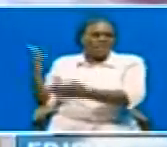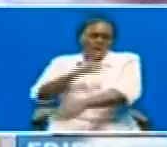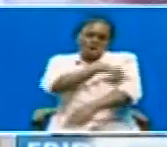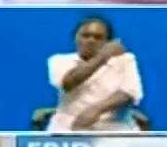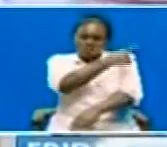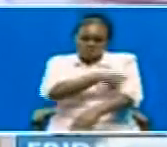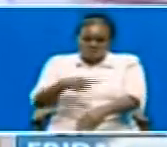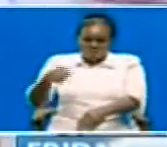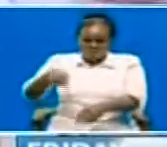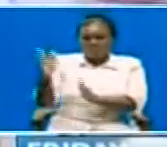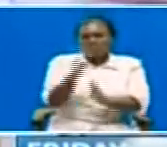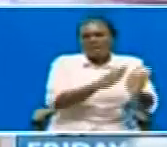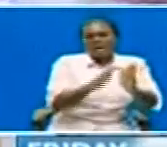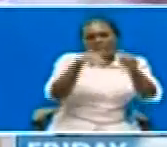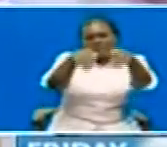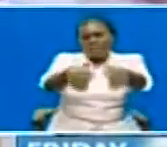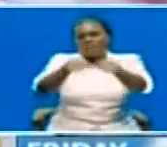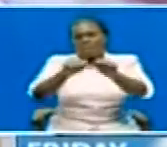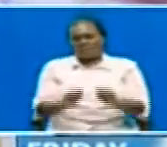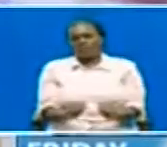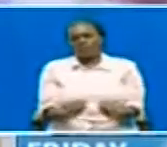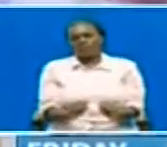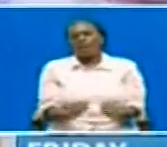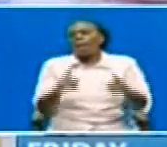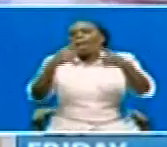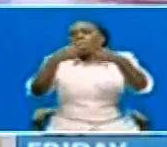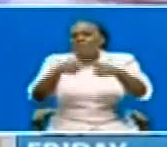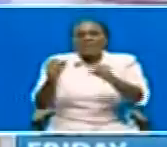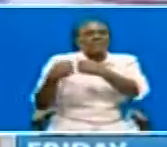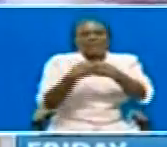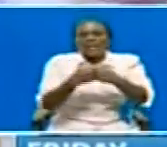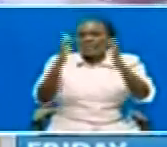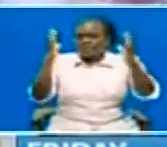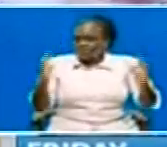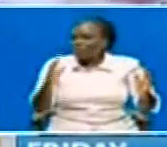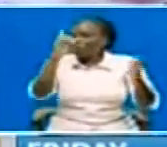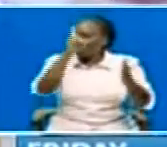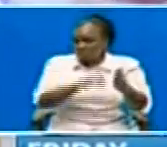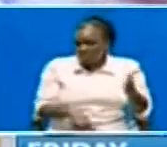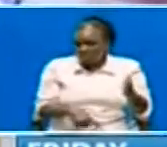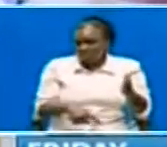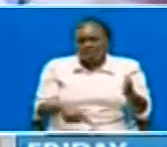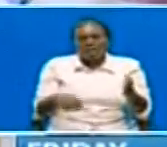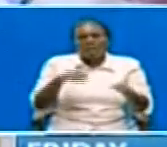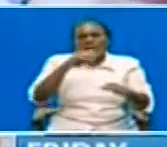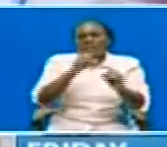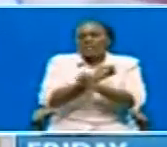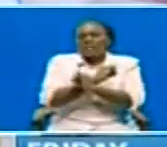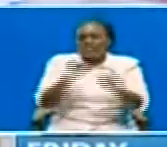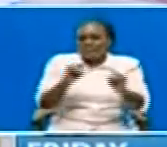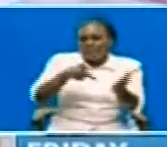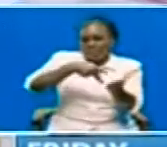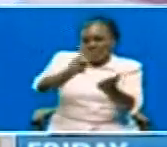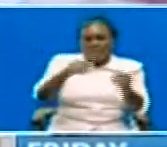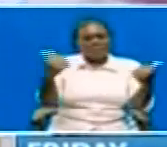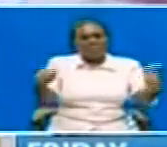sasa tunajiandaa safari ya kuenda kumpumzisha. Lakini changamoto iliyoko ni kwamba bado hatuja clear the bill,